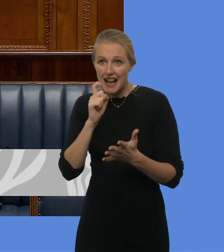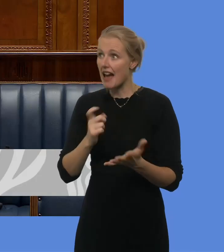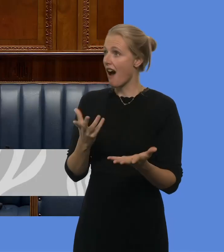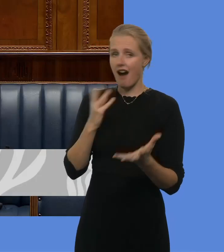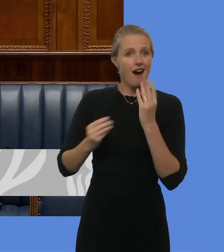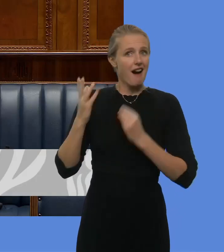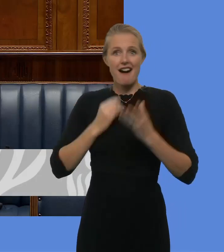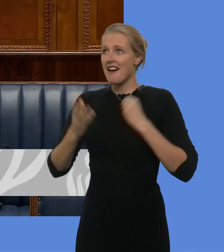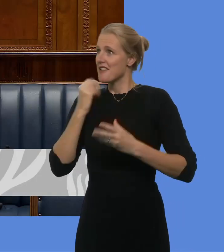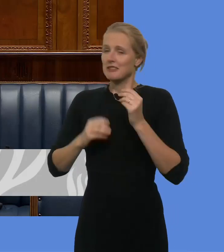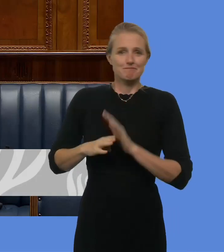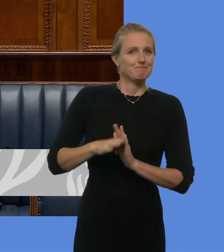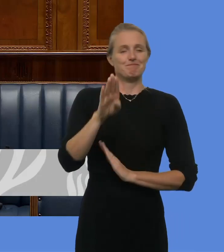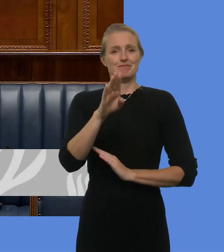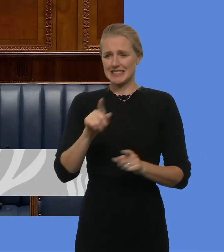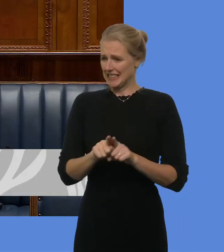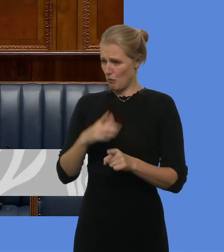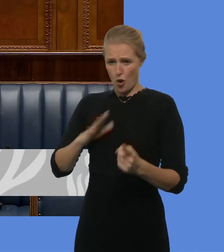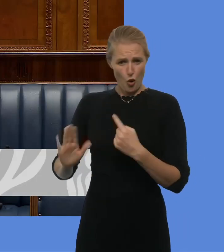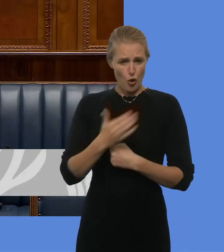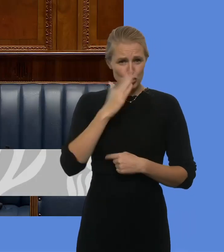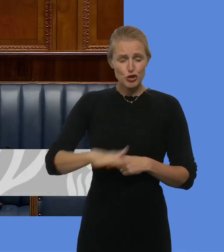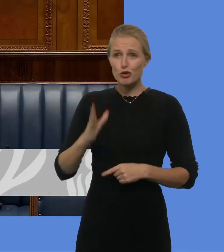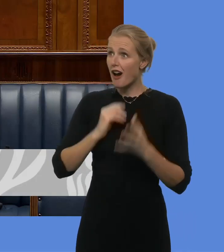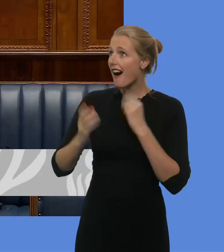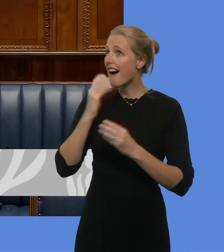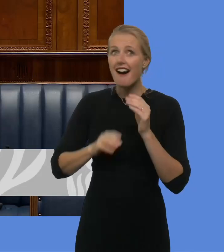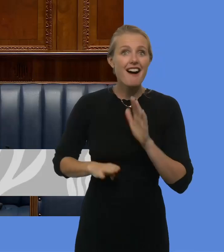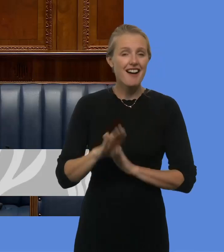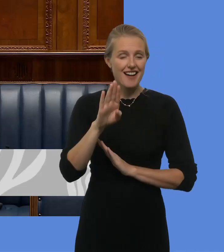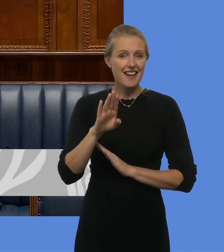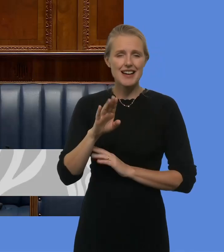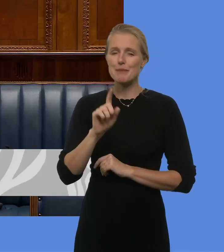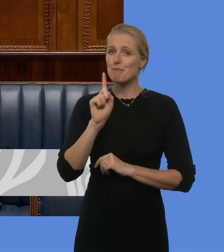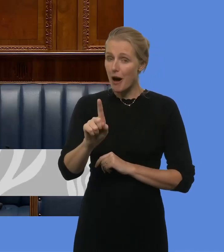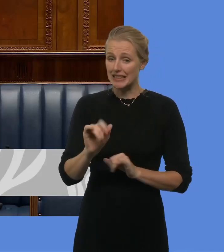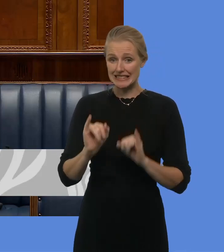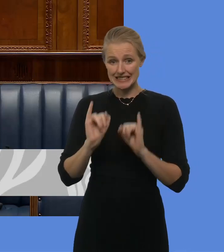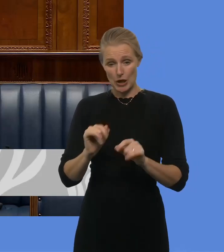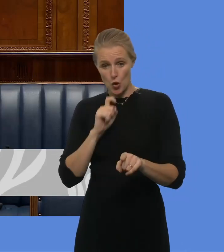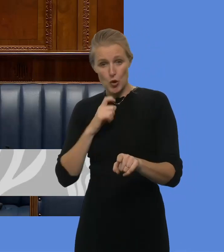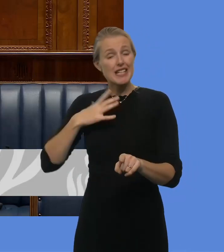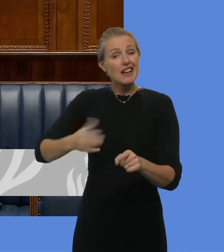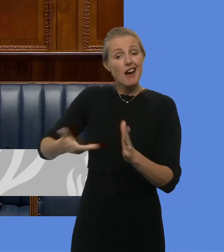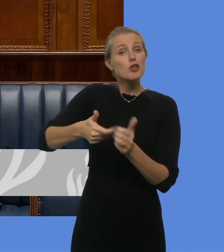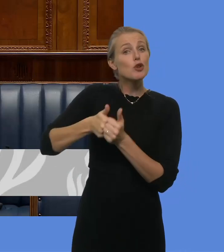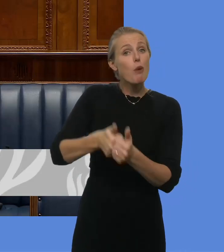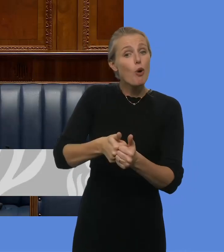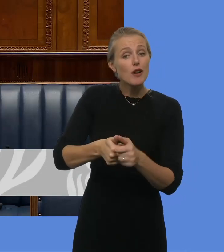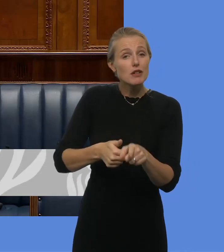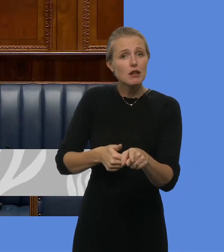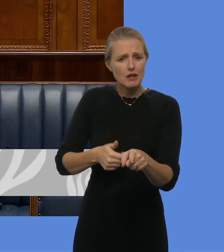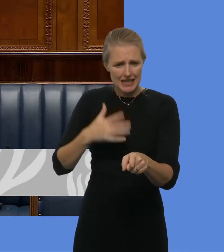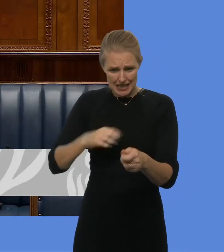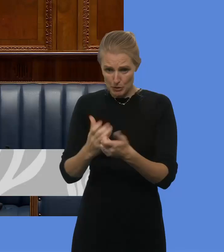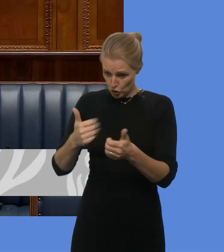in the same way that we wish for all of our children, but understanding that those who have additional support needs must have them fulfilled in